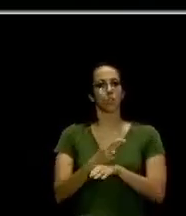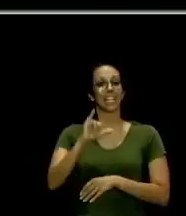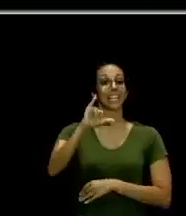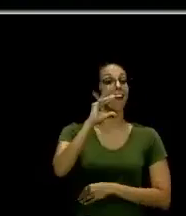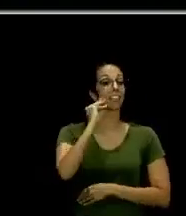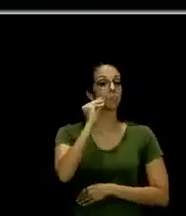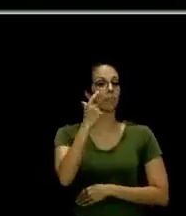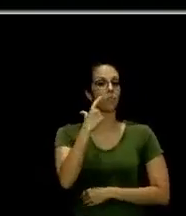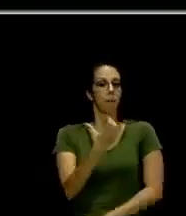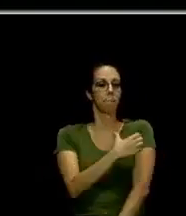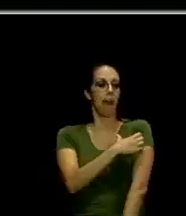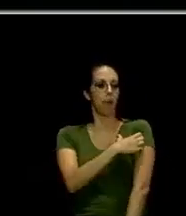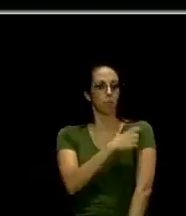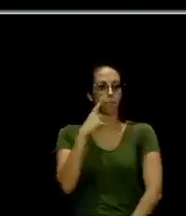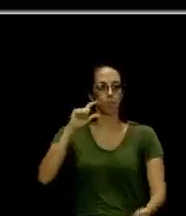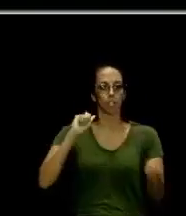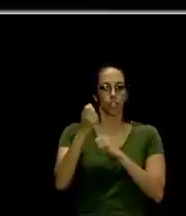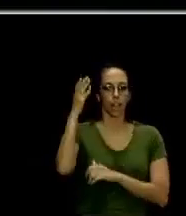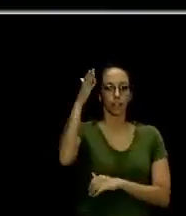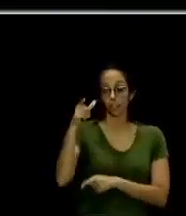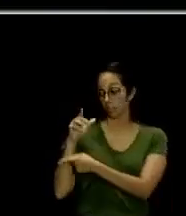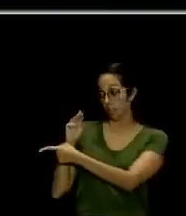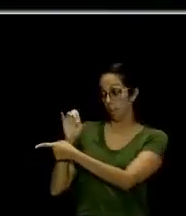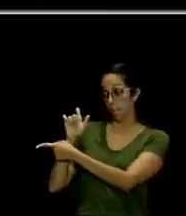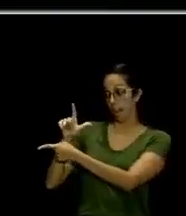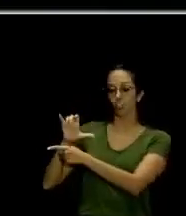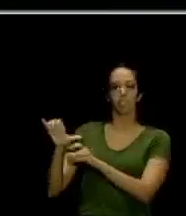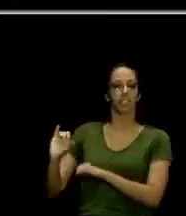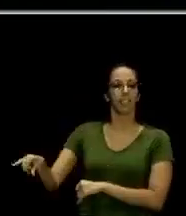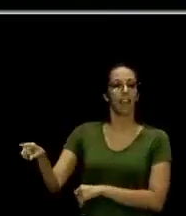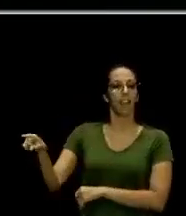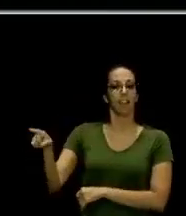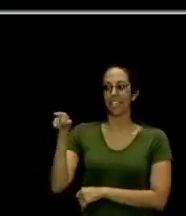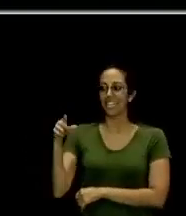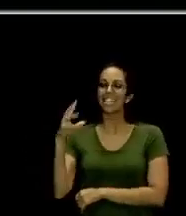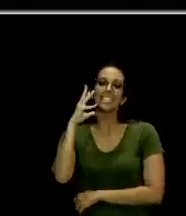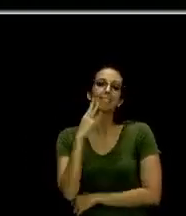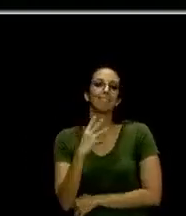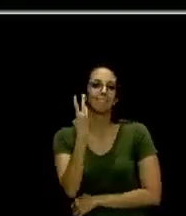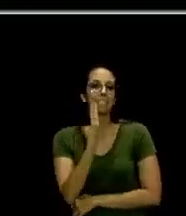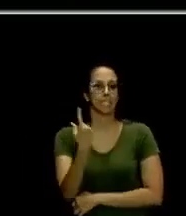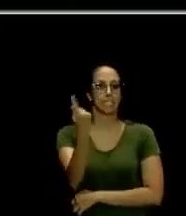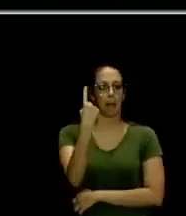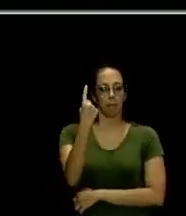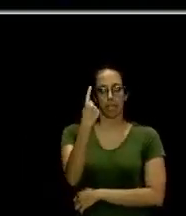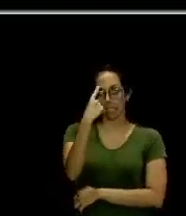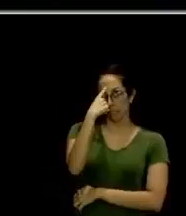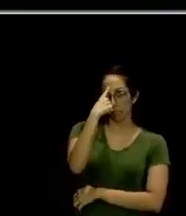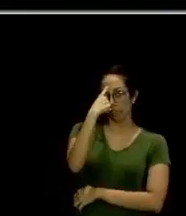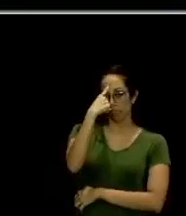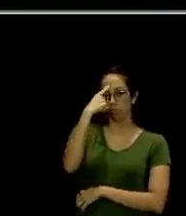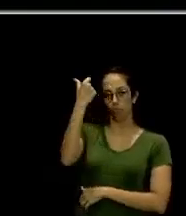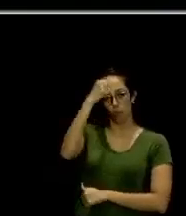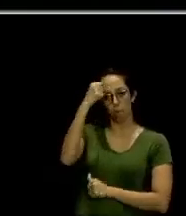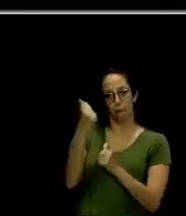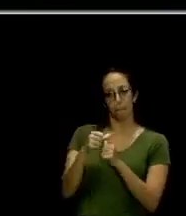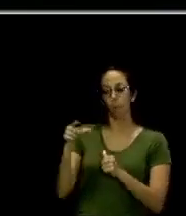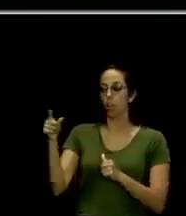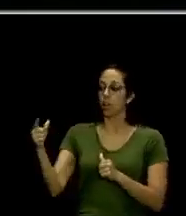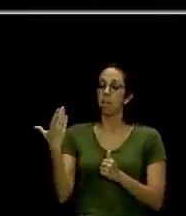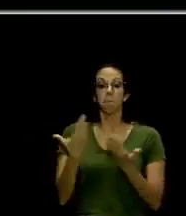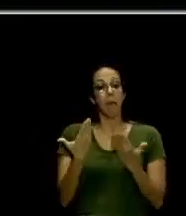And that's what Michael did. He went through something, and it could have broken other people. It could have made it more difficult for them, but he said,